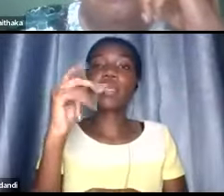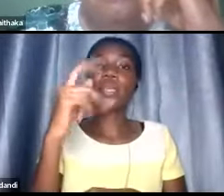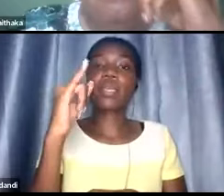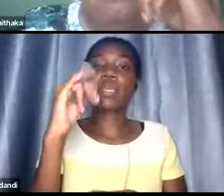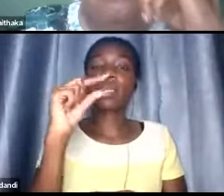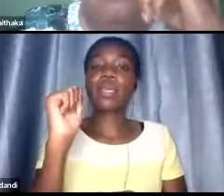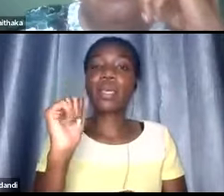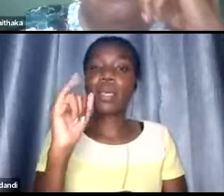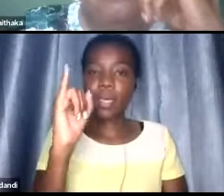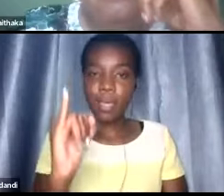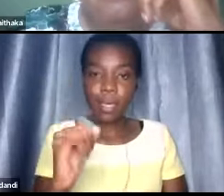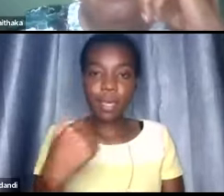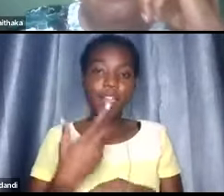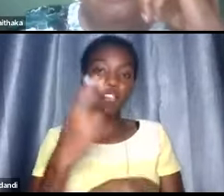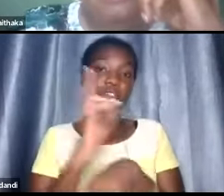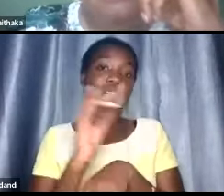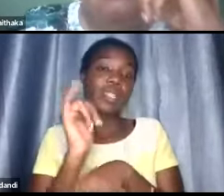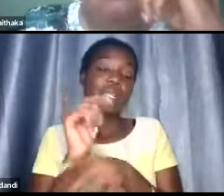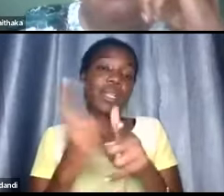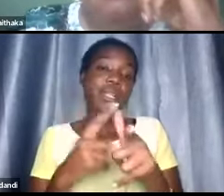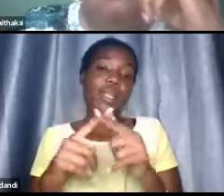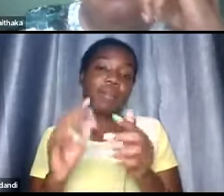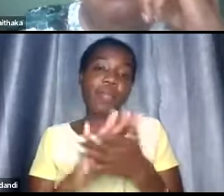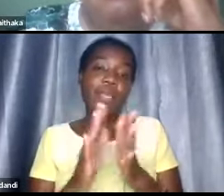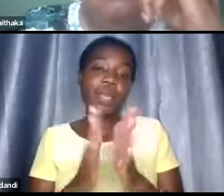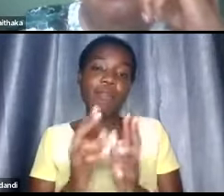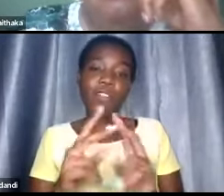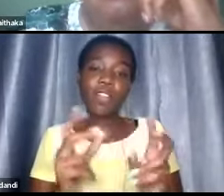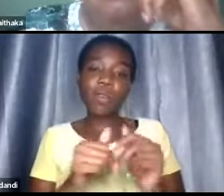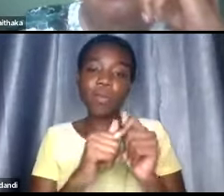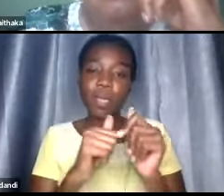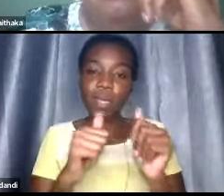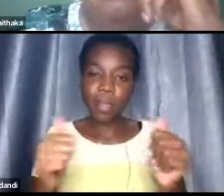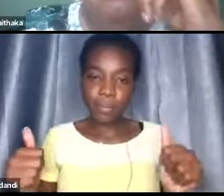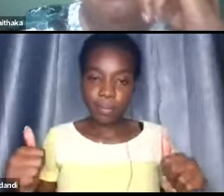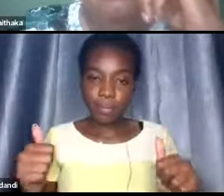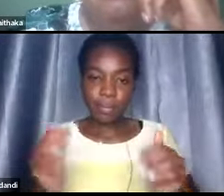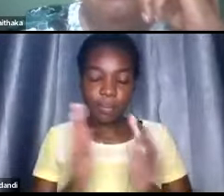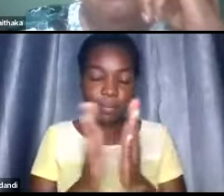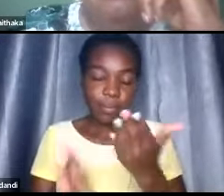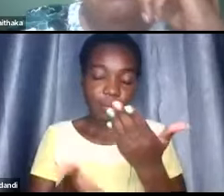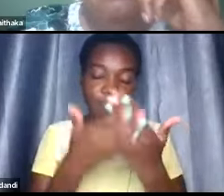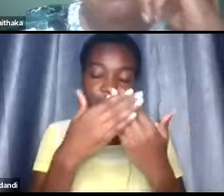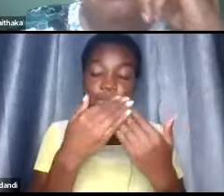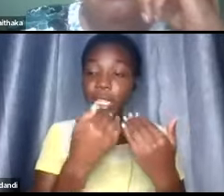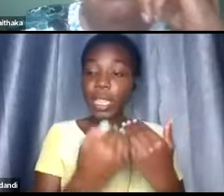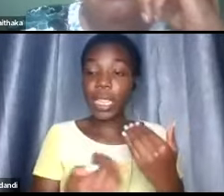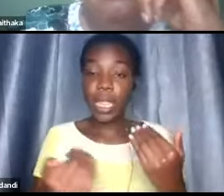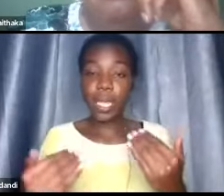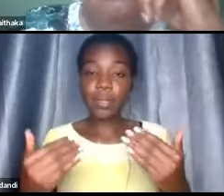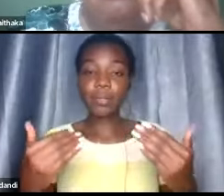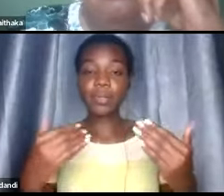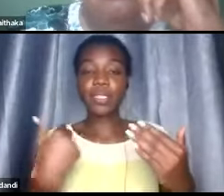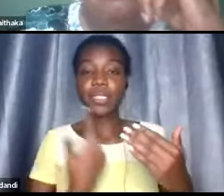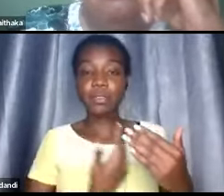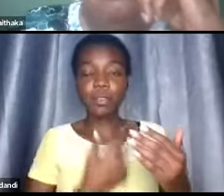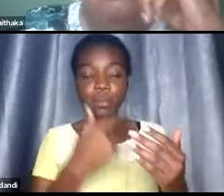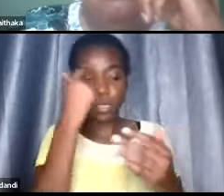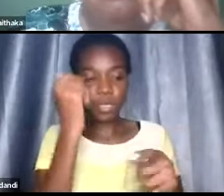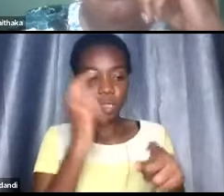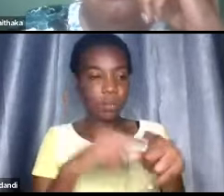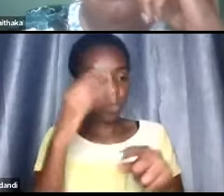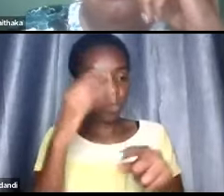be doing very well in terms of career guidance and in terms of helping our young people. Because when you know your Ikigai